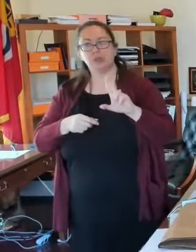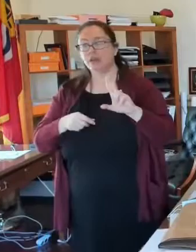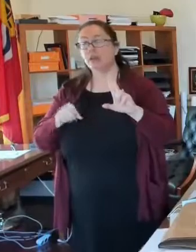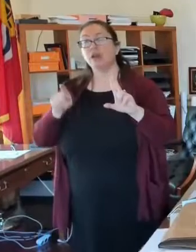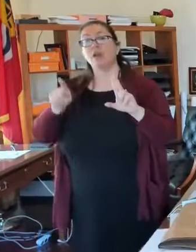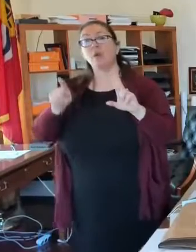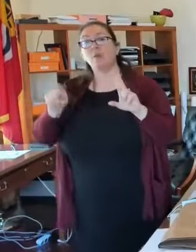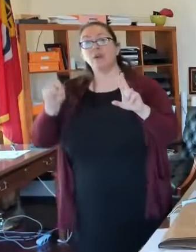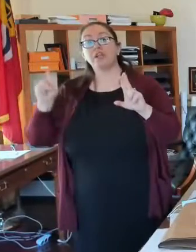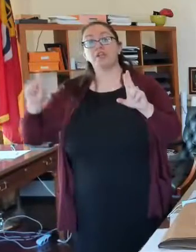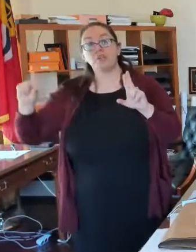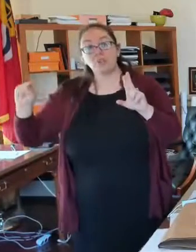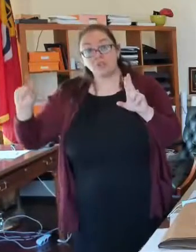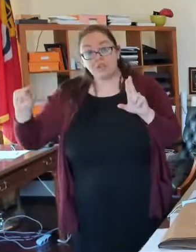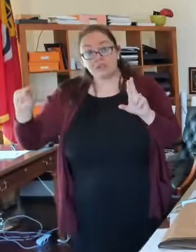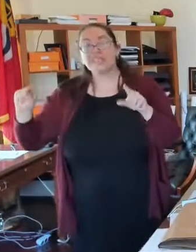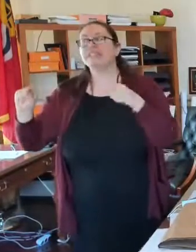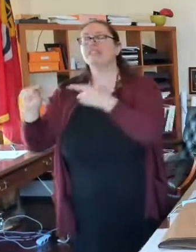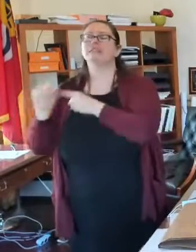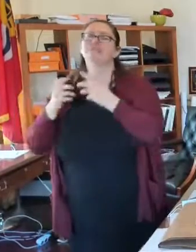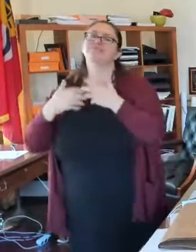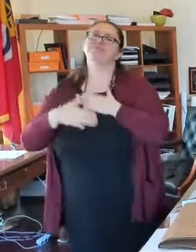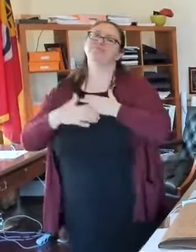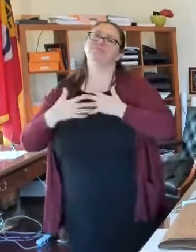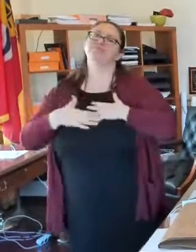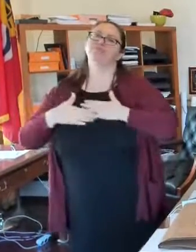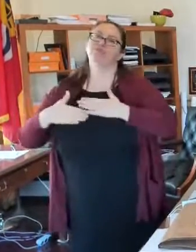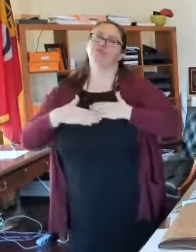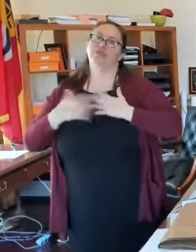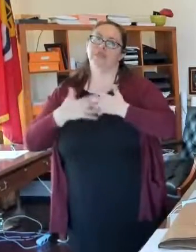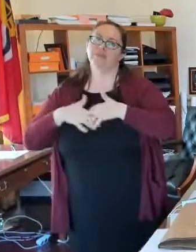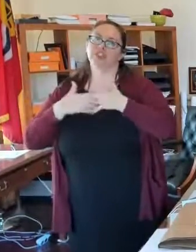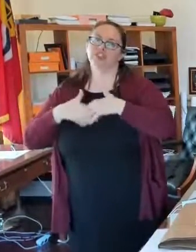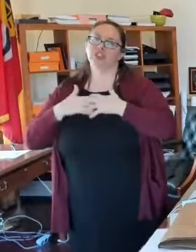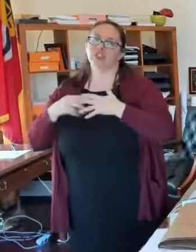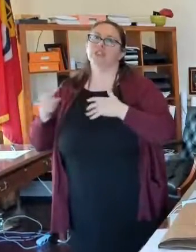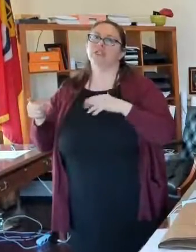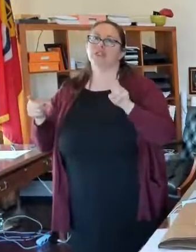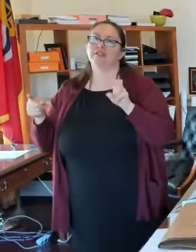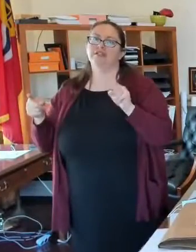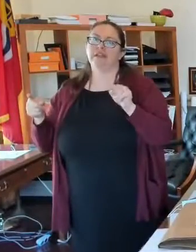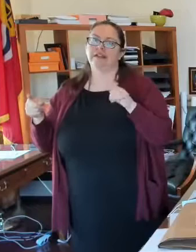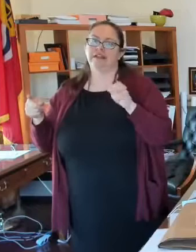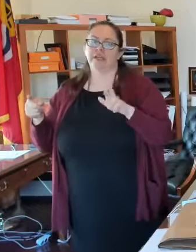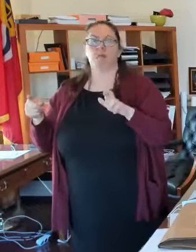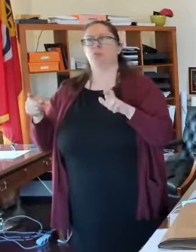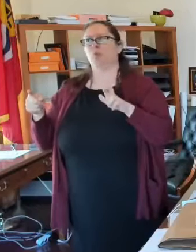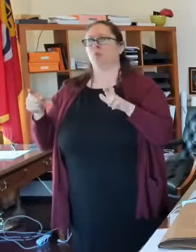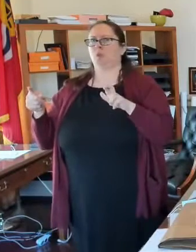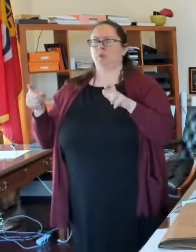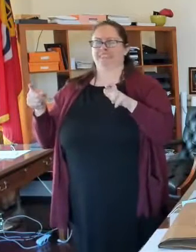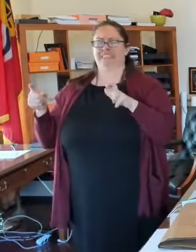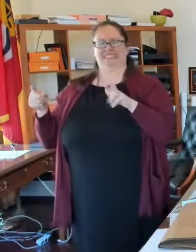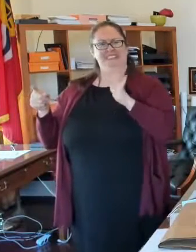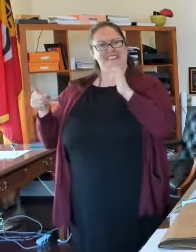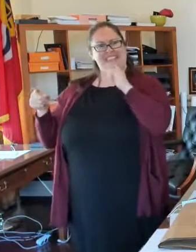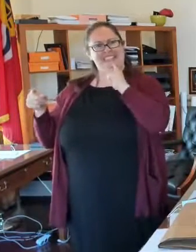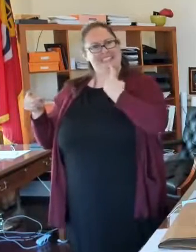on ventilators. So that is a very serious situation.